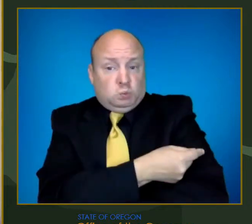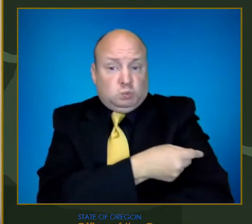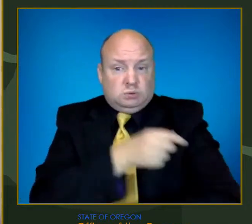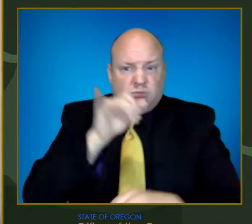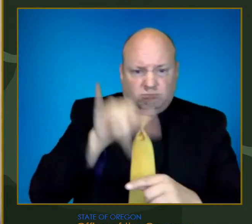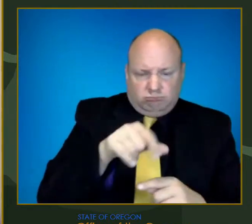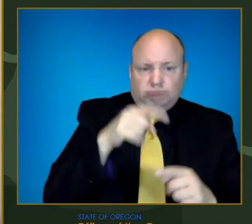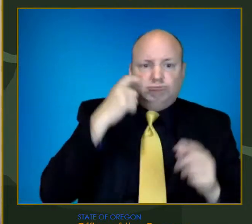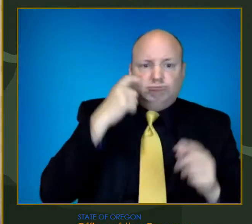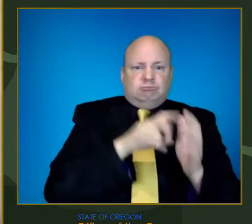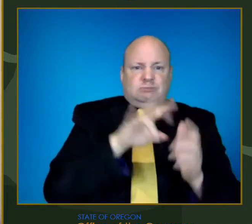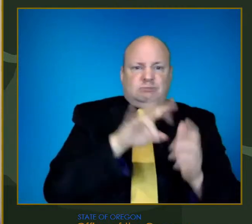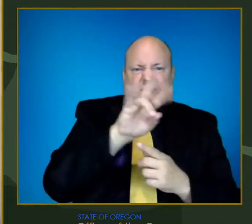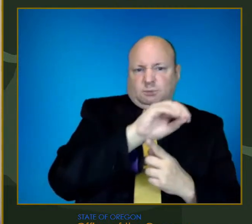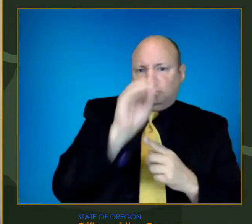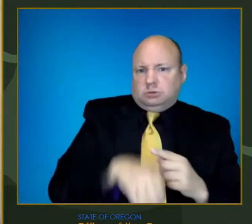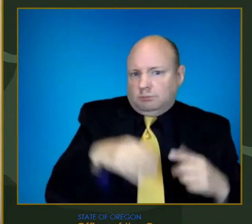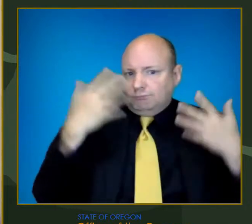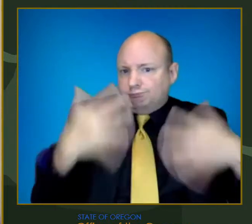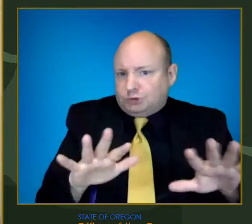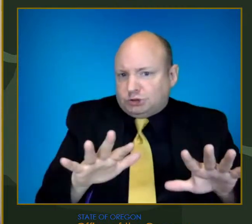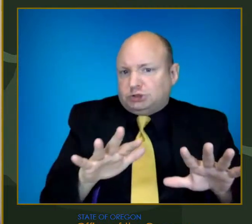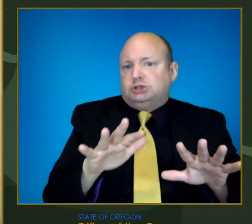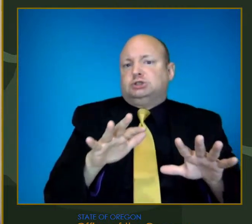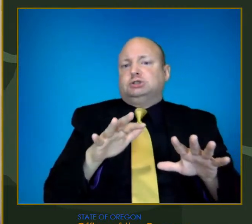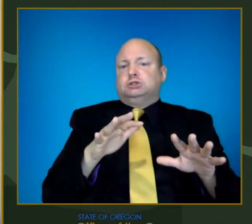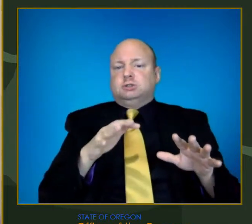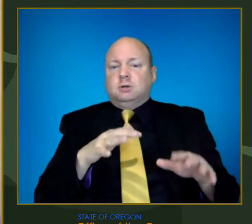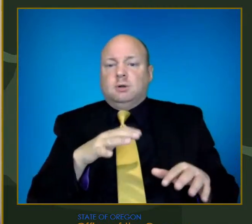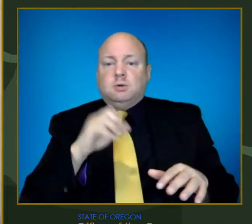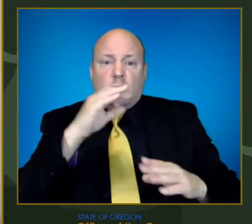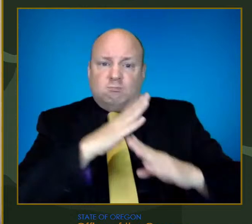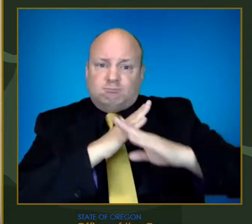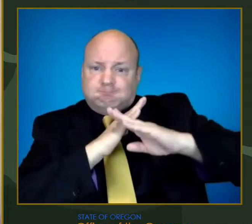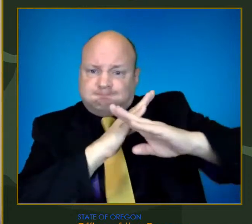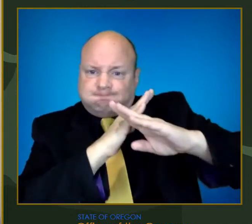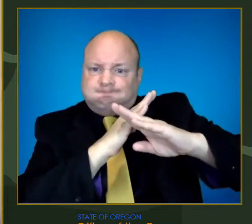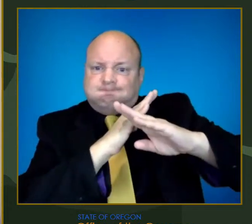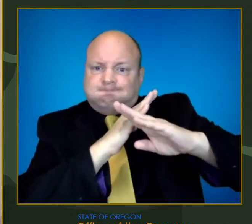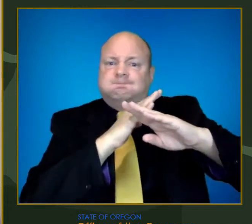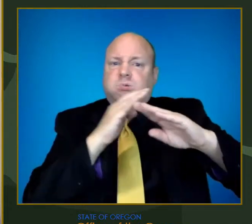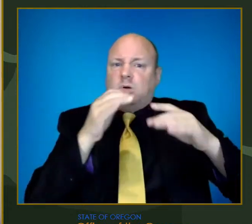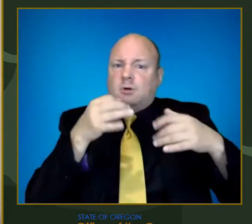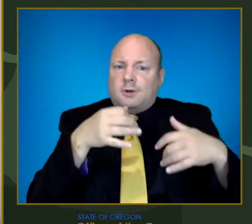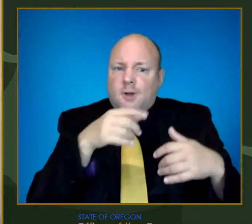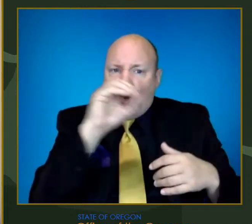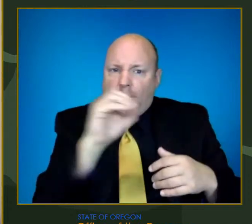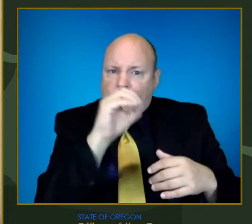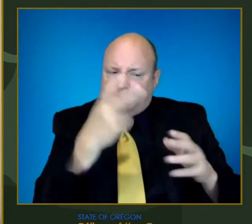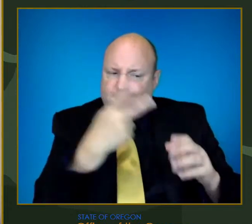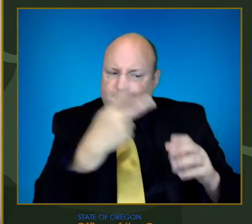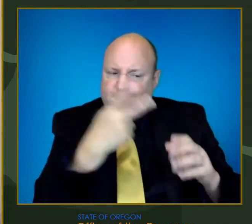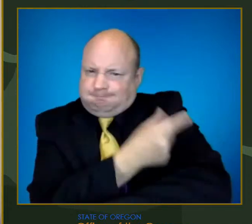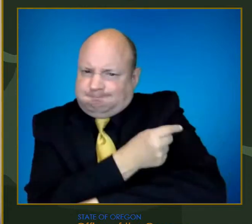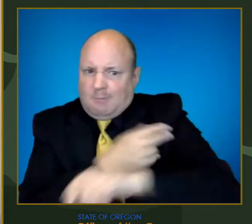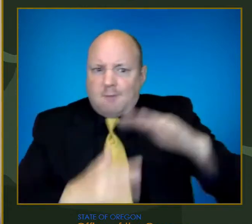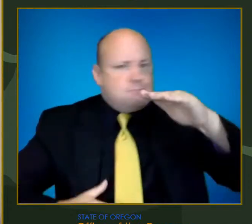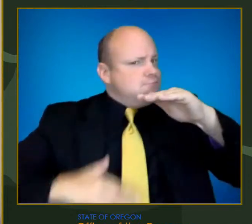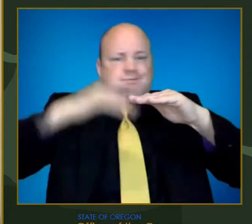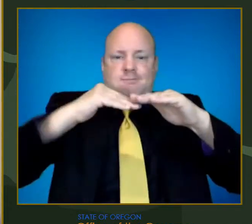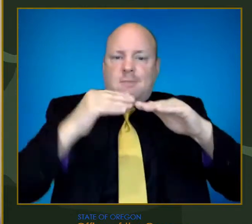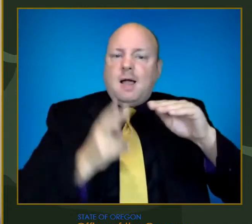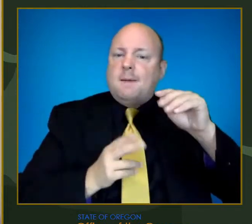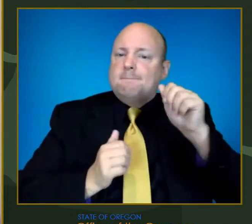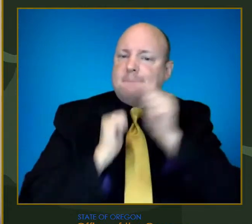our part by following prevention measures, most notably the requirement to wear masks while in public indoor settings. The use of